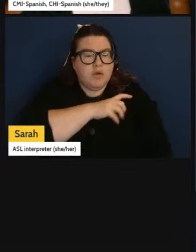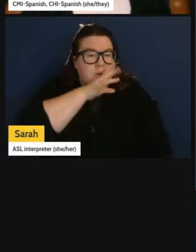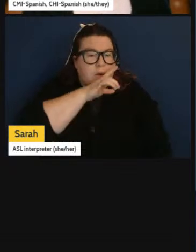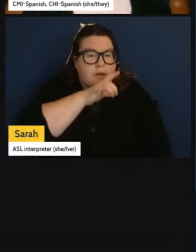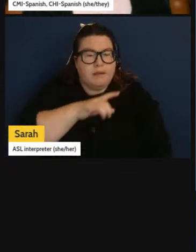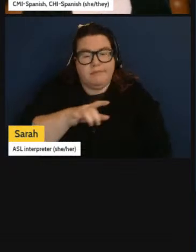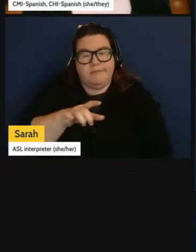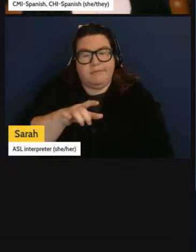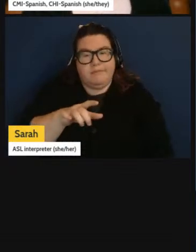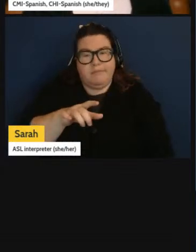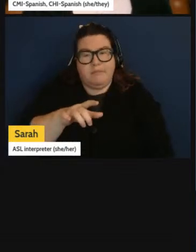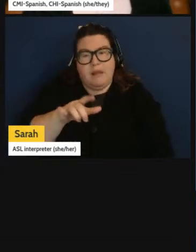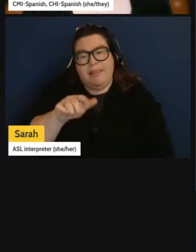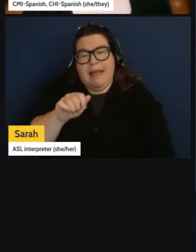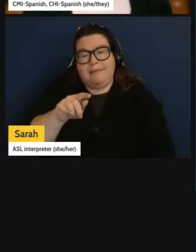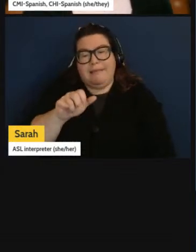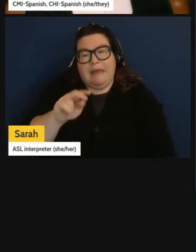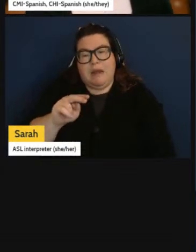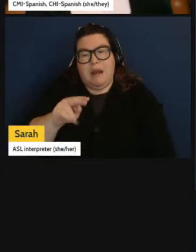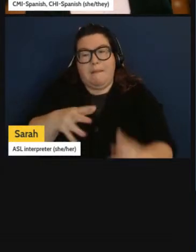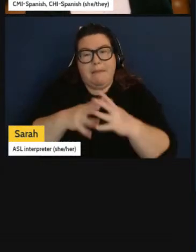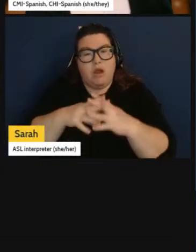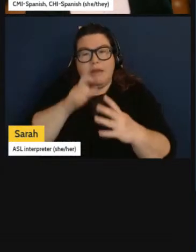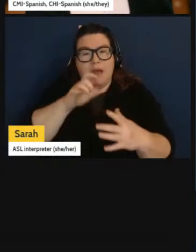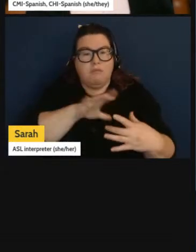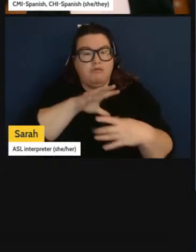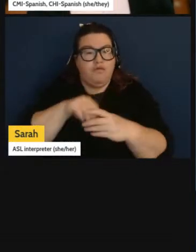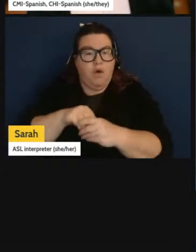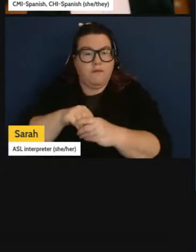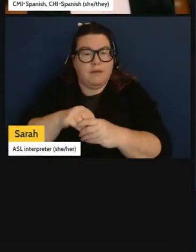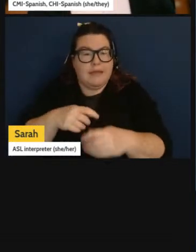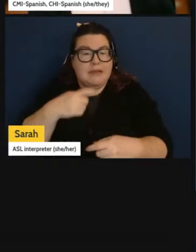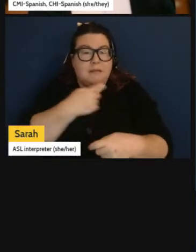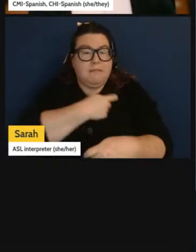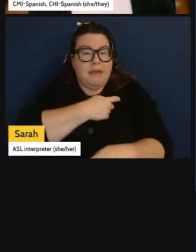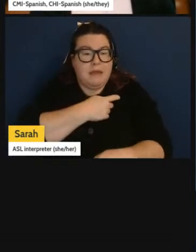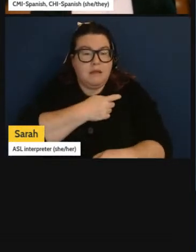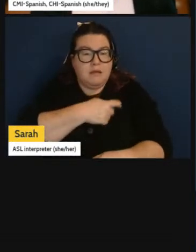not reflected in the Spanish Language Academy in Spain?